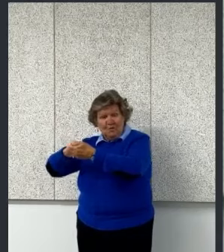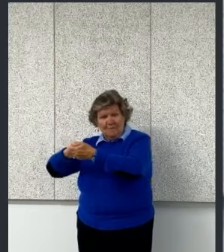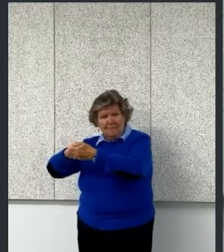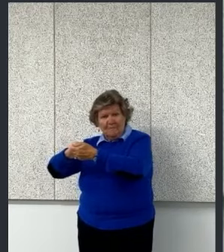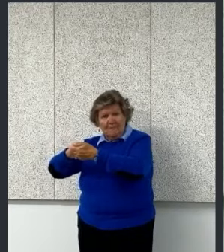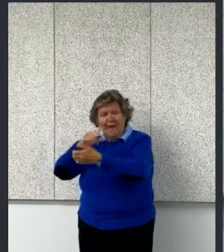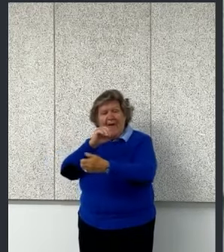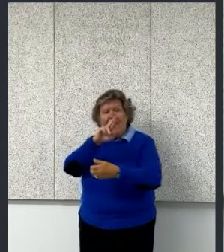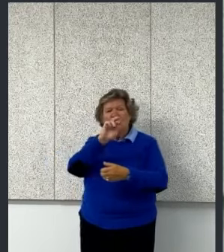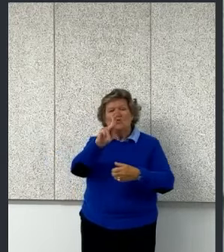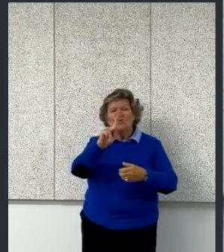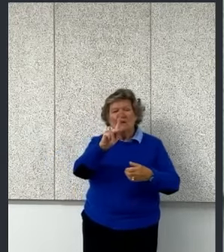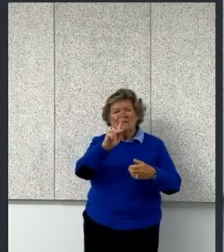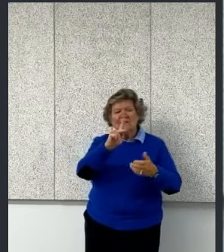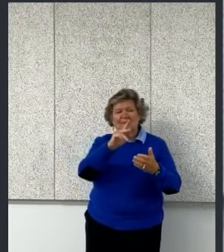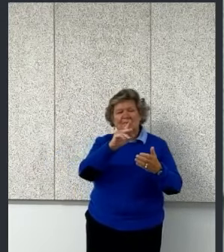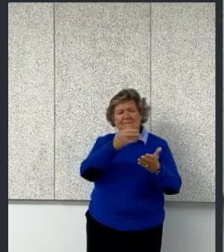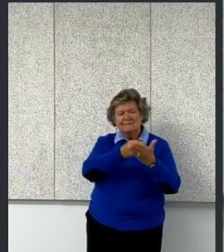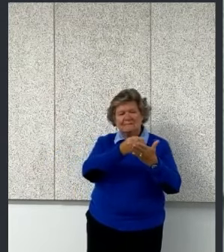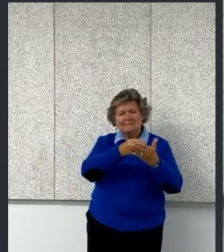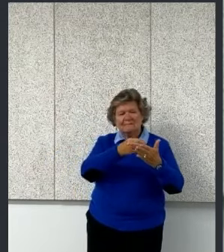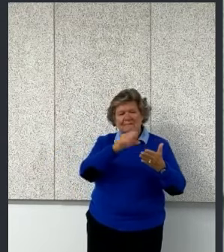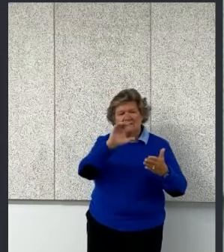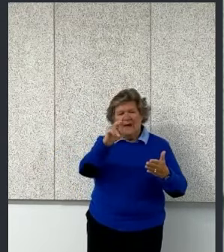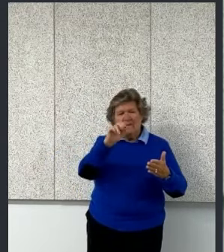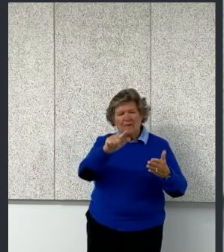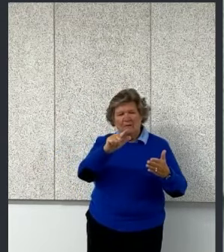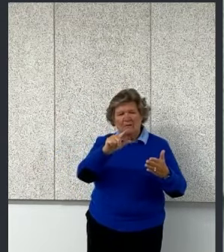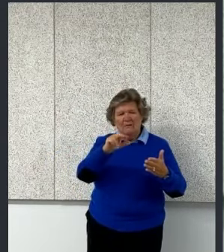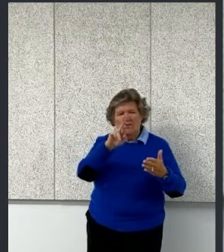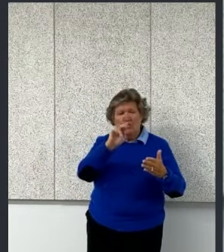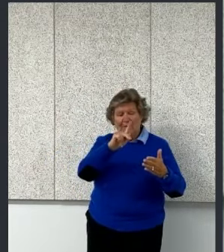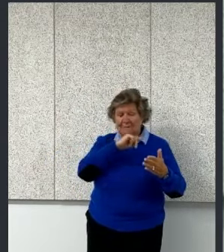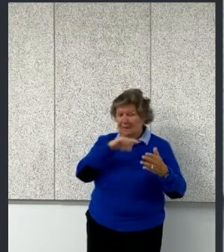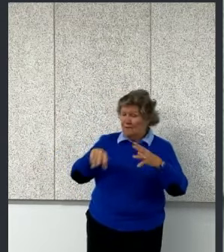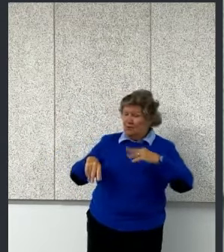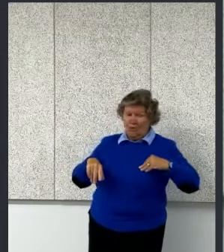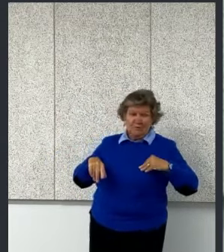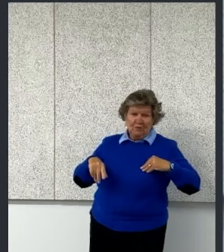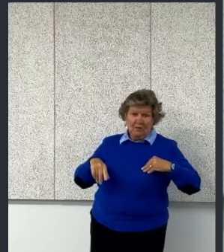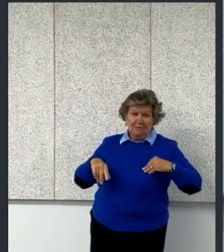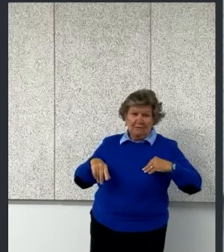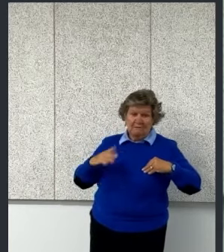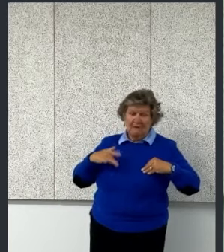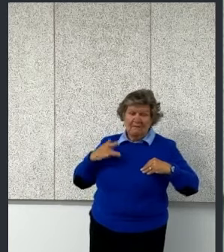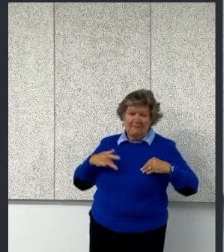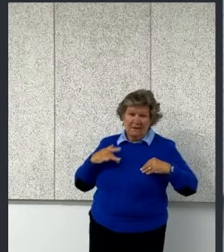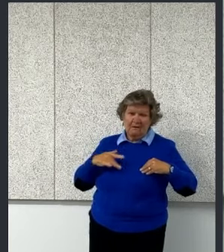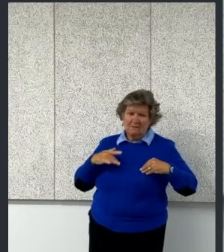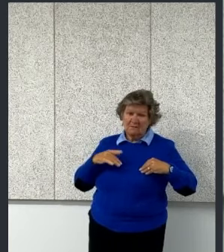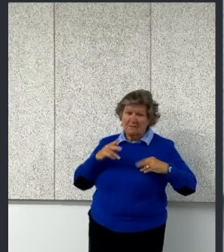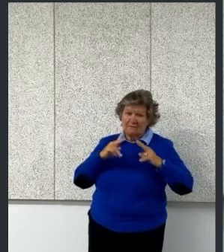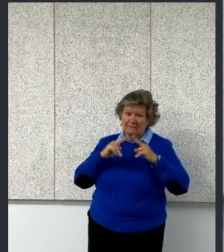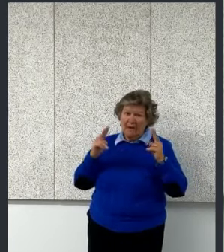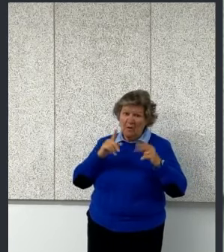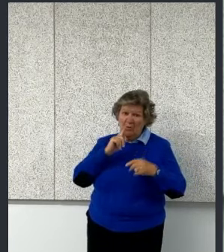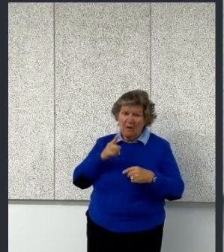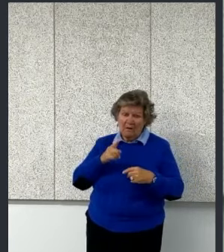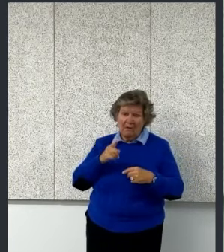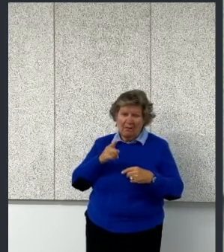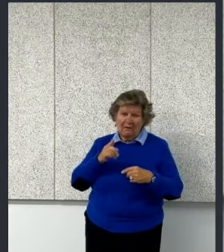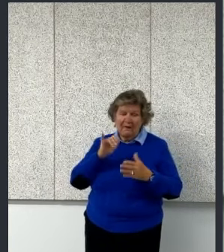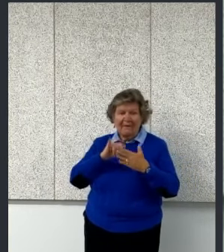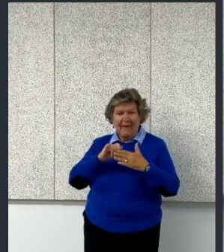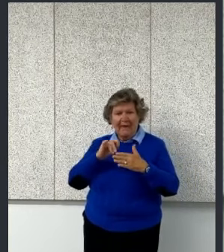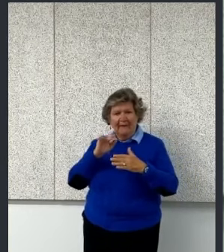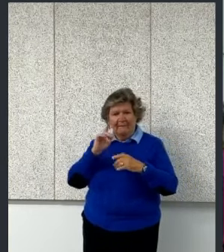risk capital or risk absorption or whatever you want to call it feel like very practical ways that philanthropy